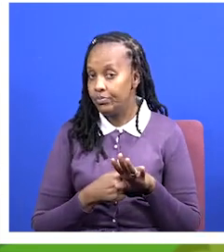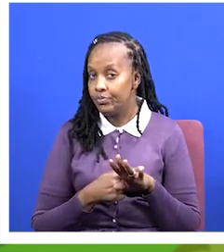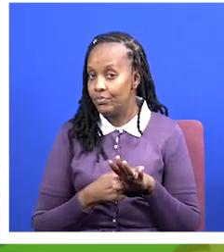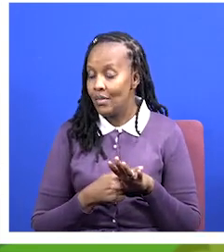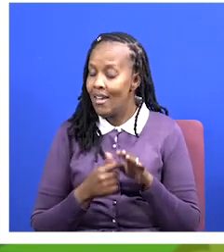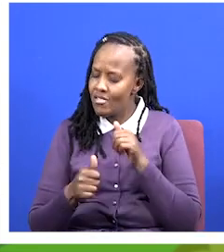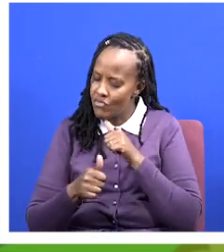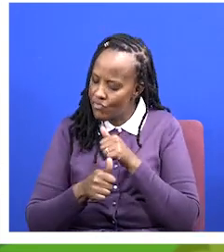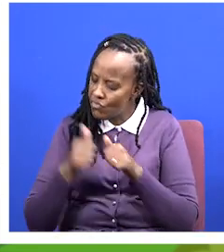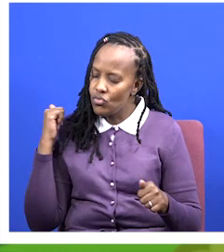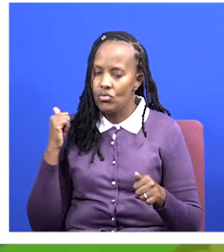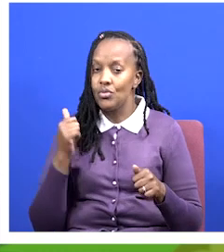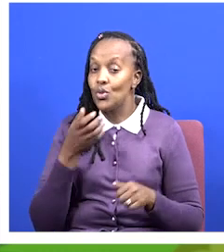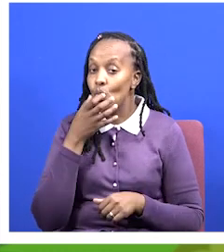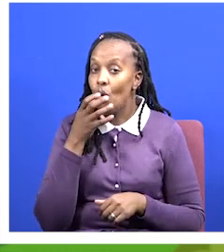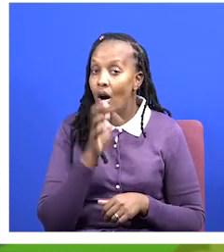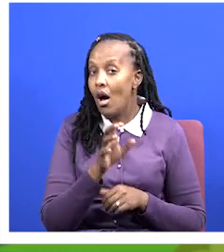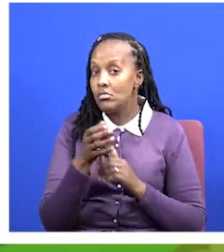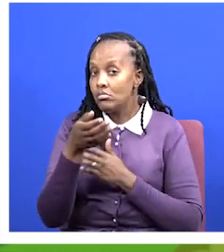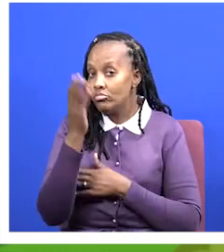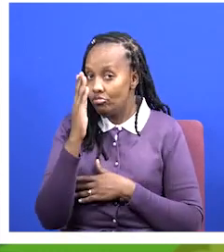he refused to curse God.